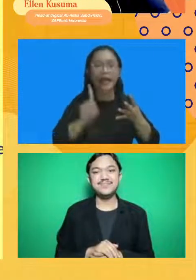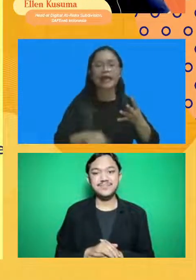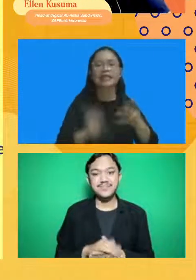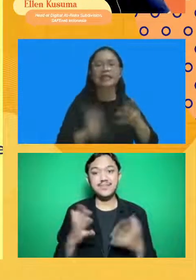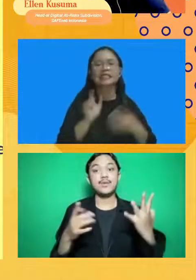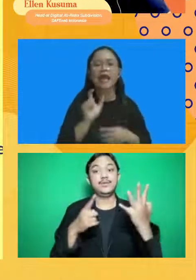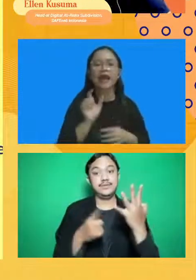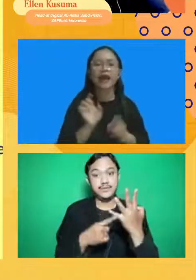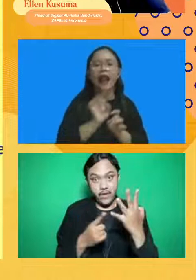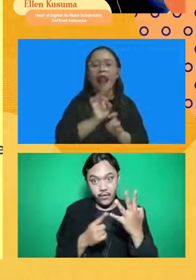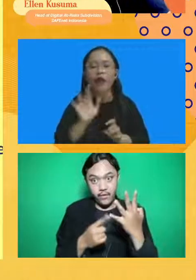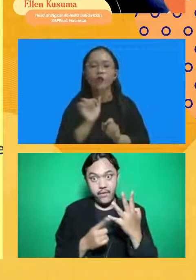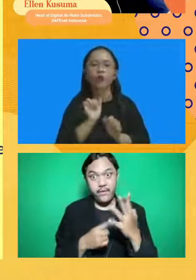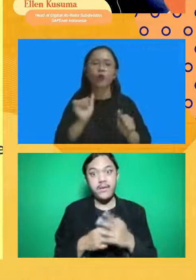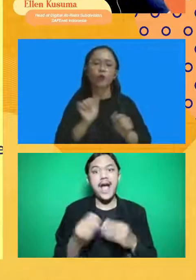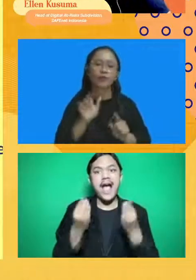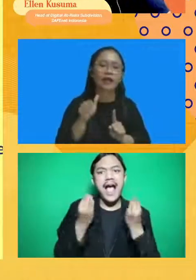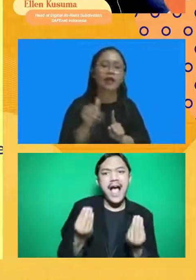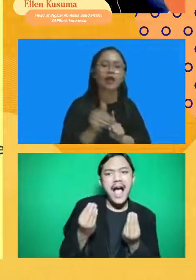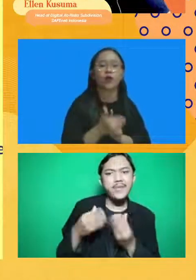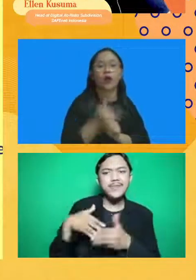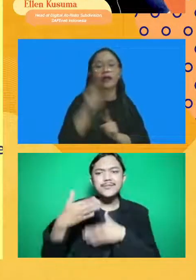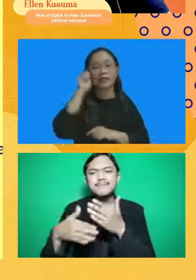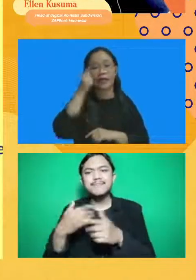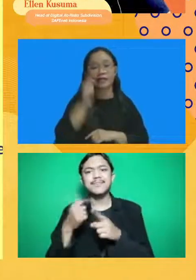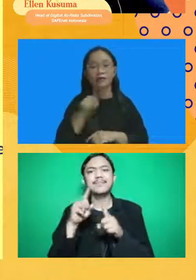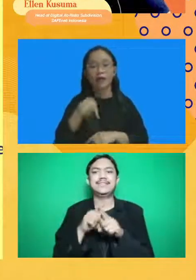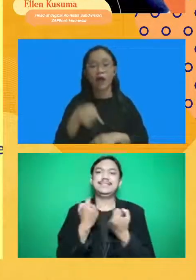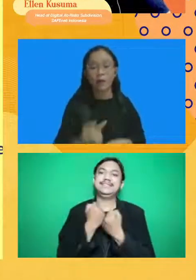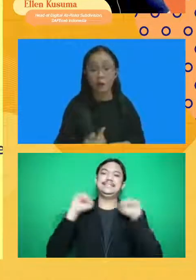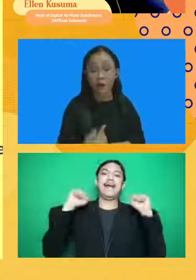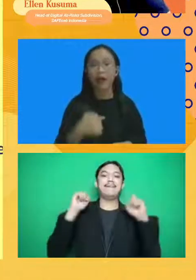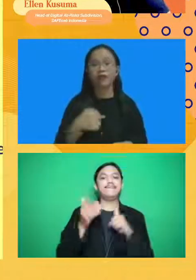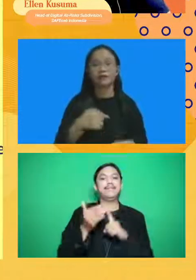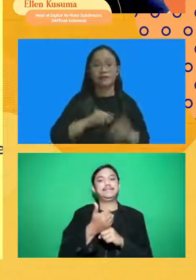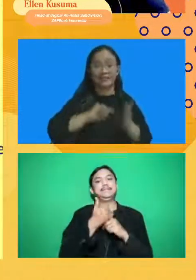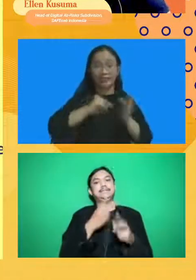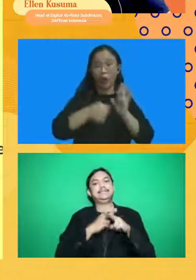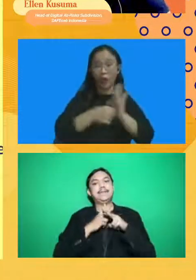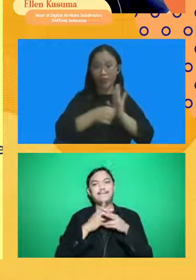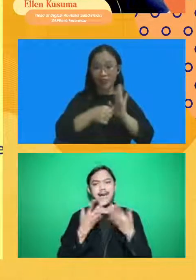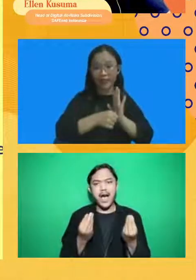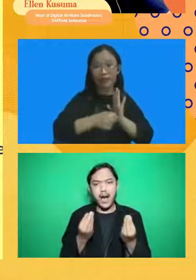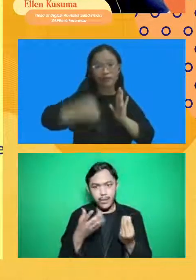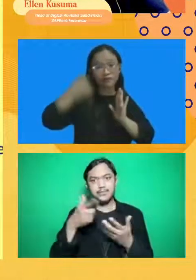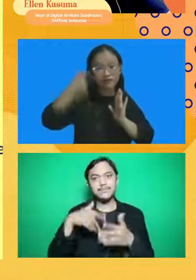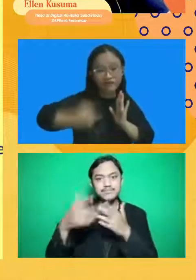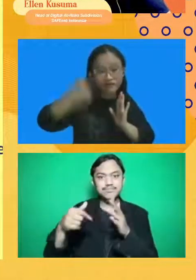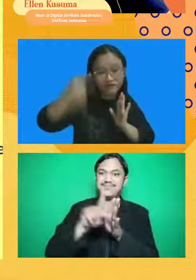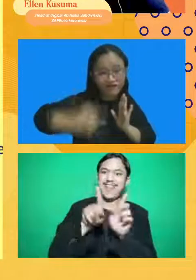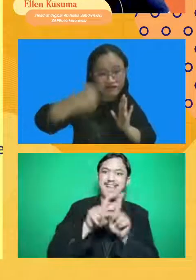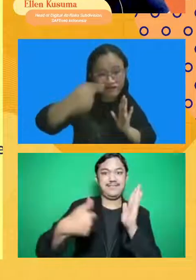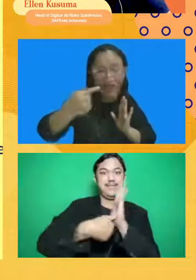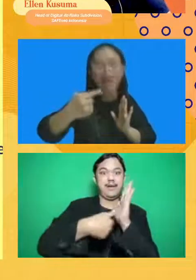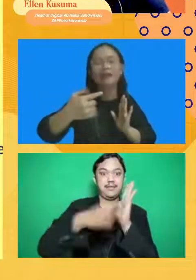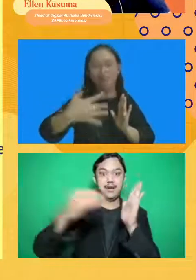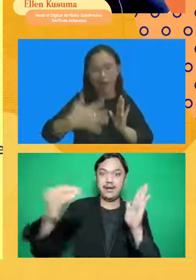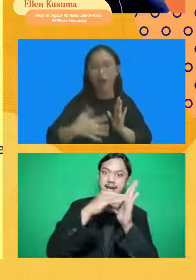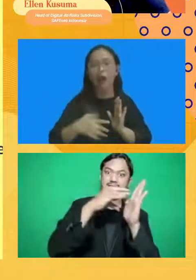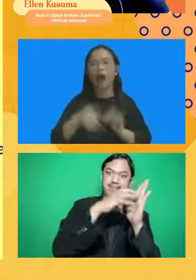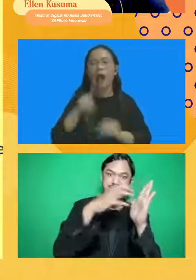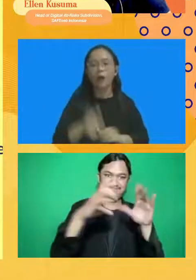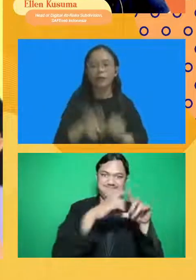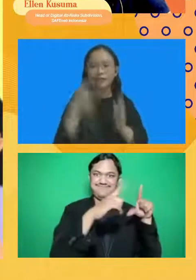not everlasting. We should understand that digital technology is ever changing, so we need to also keep up with the